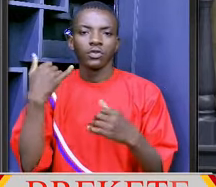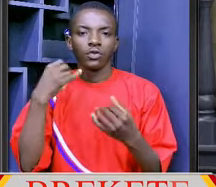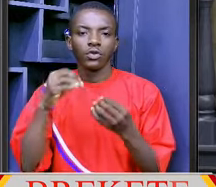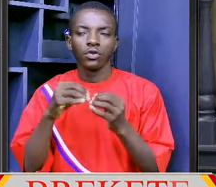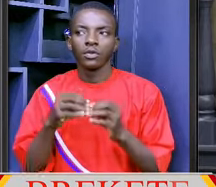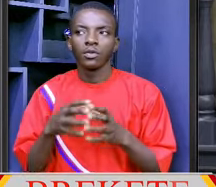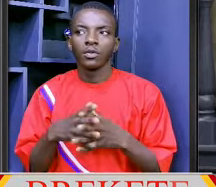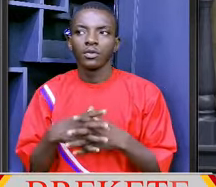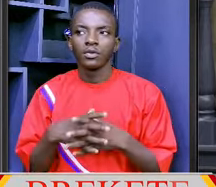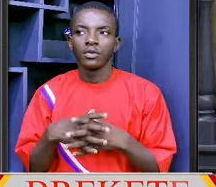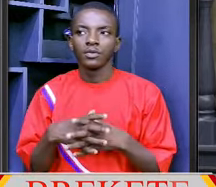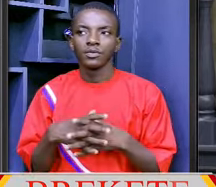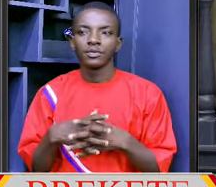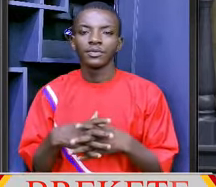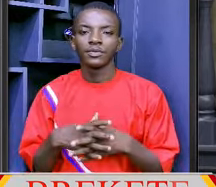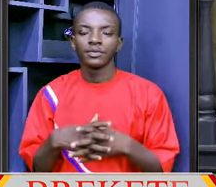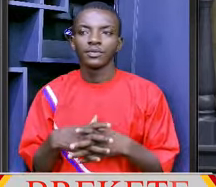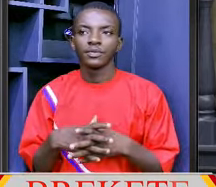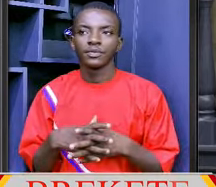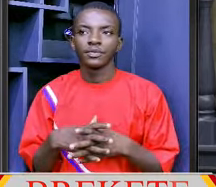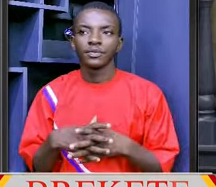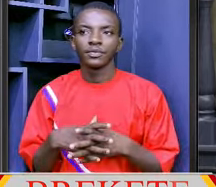number. All right. Thank you so much. Thank sir. You. Here comes.